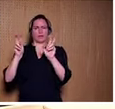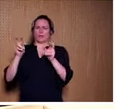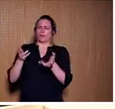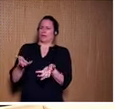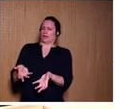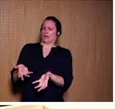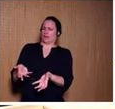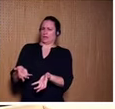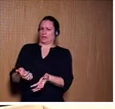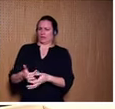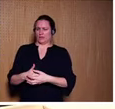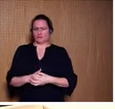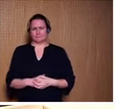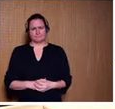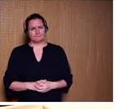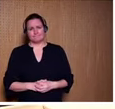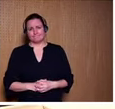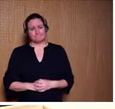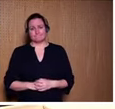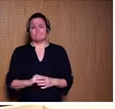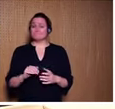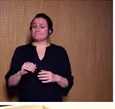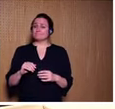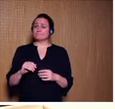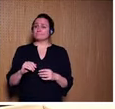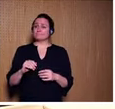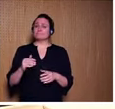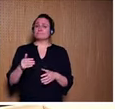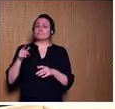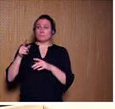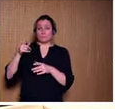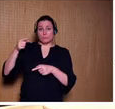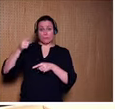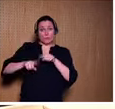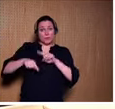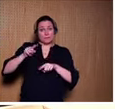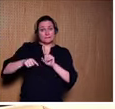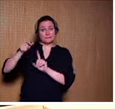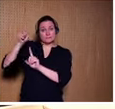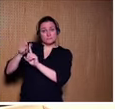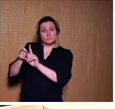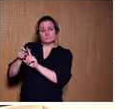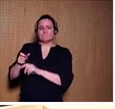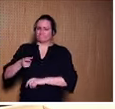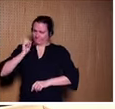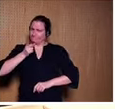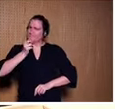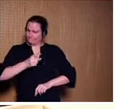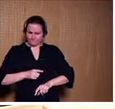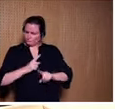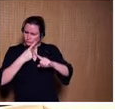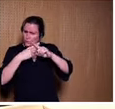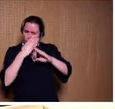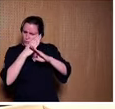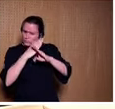often rooted in a violent rhetoric propagated by anti-right politicians and right-wing evangelical groups from